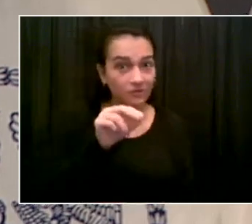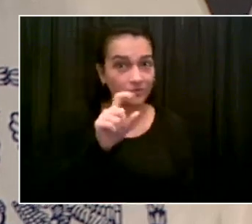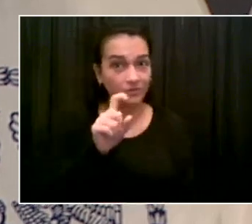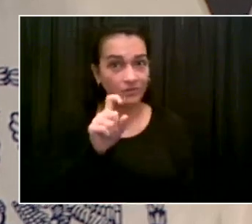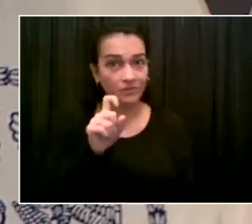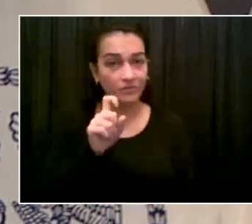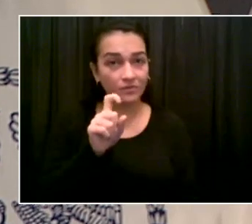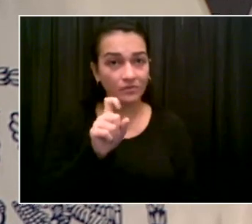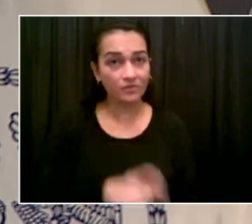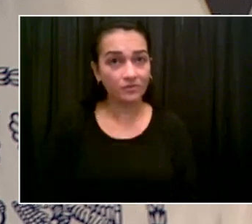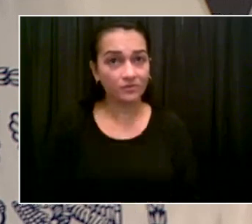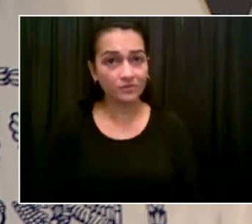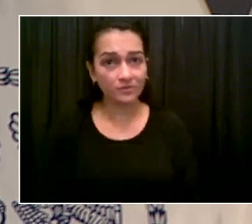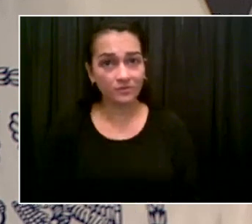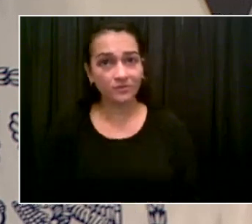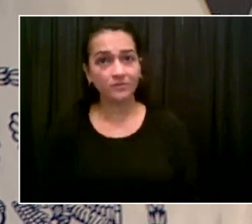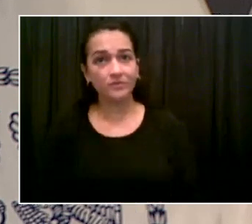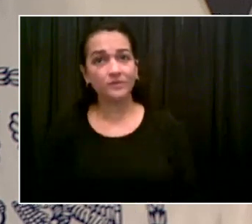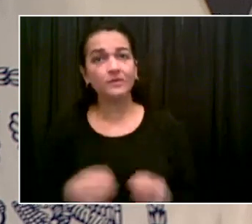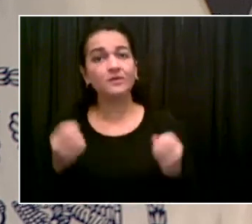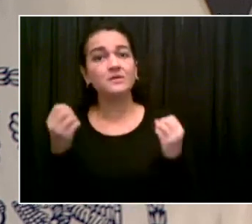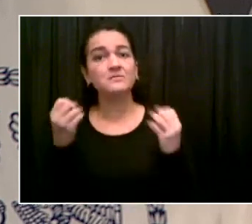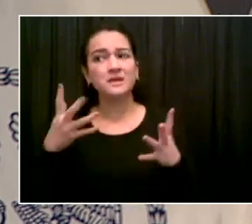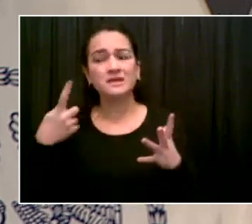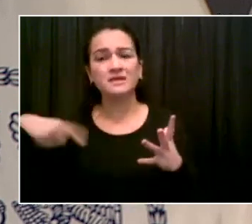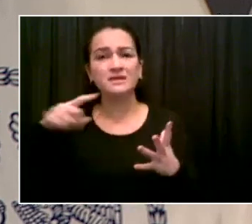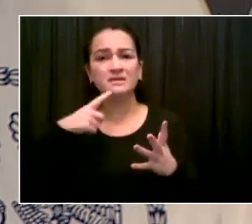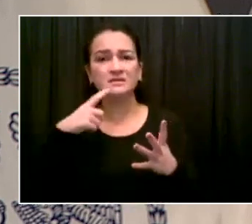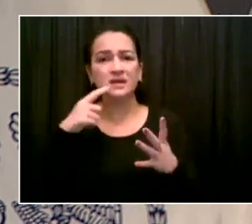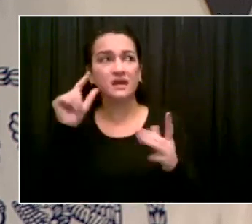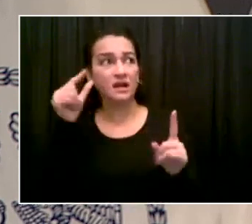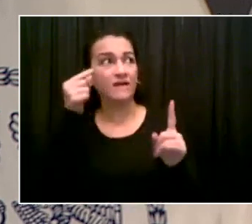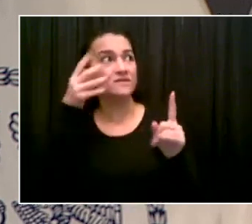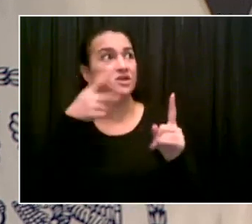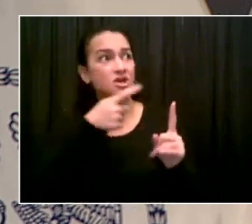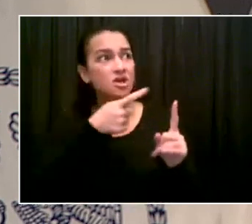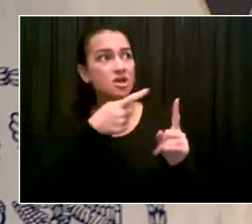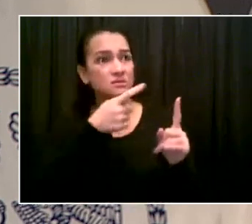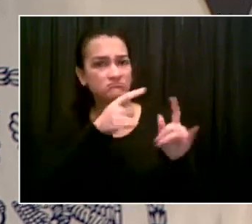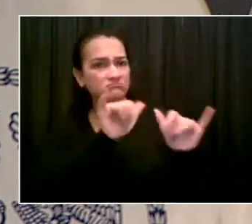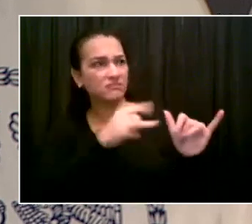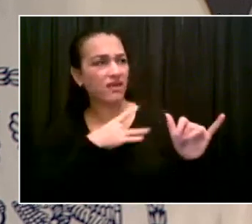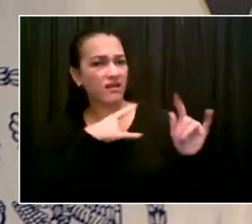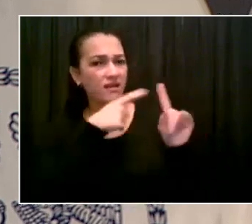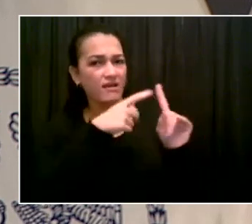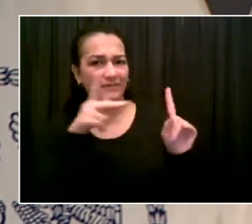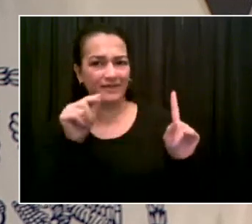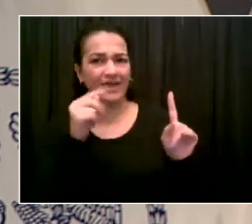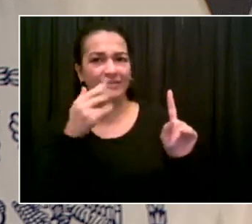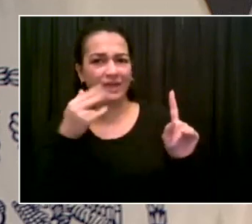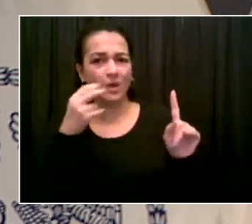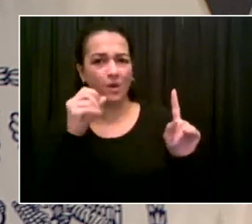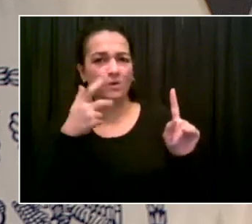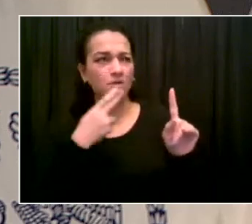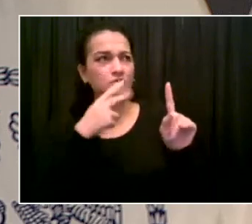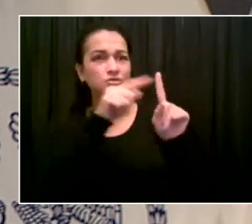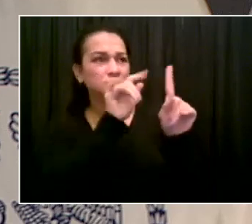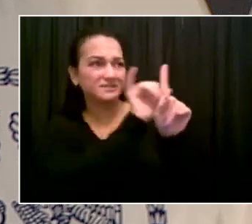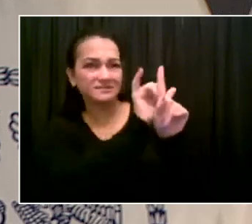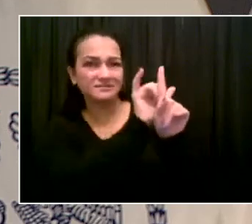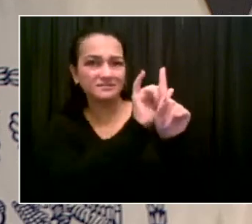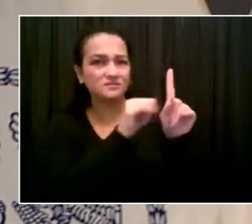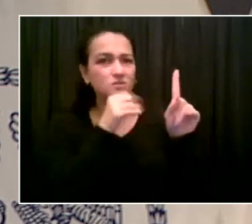the first woman in New York State history a longer chance to serve? Why would you not want to make your intentions